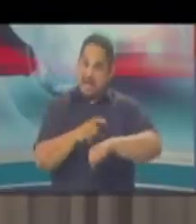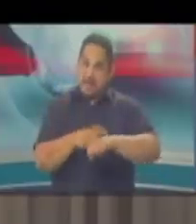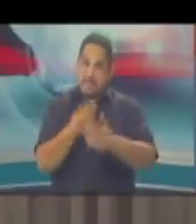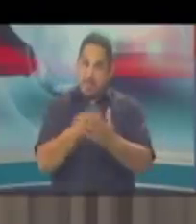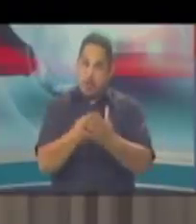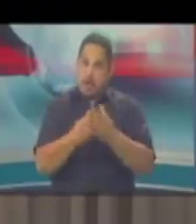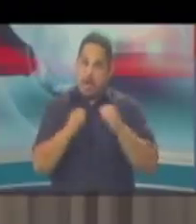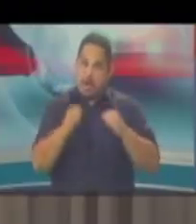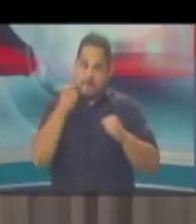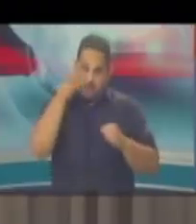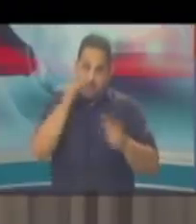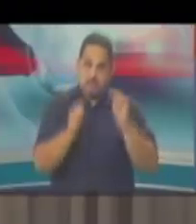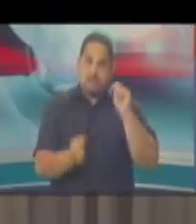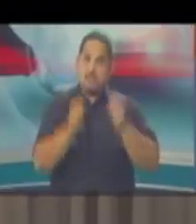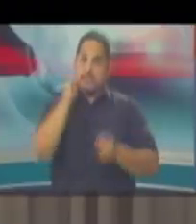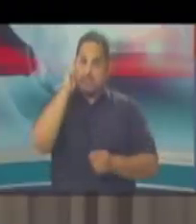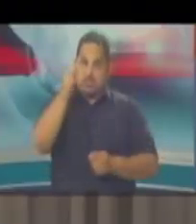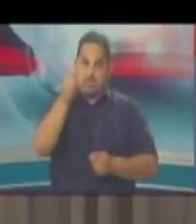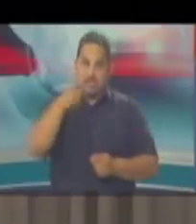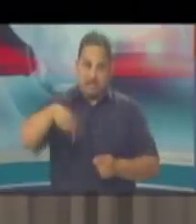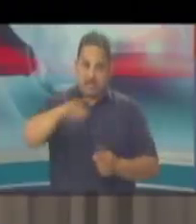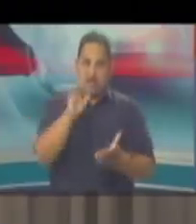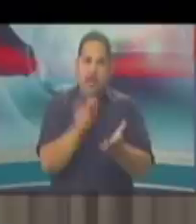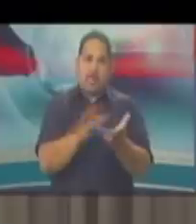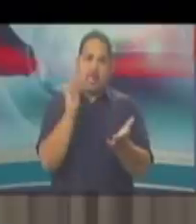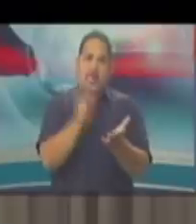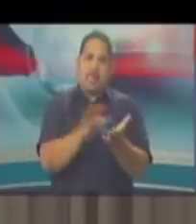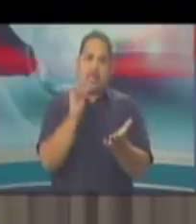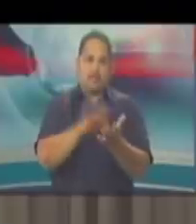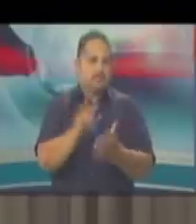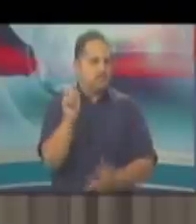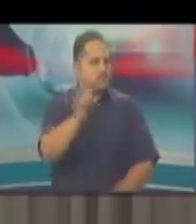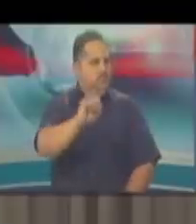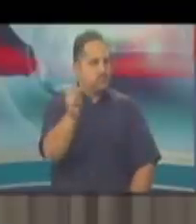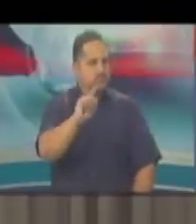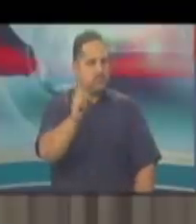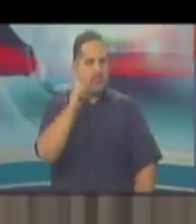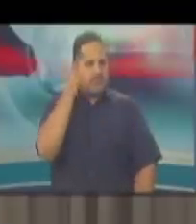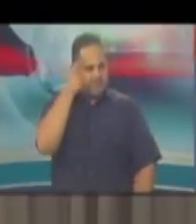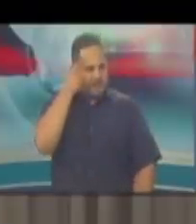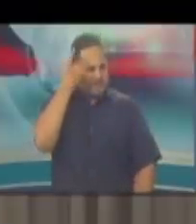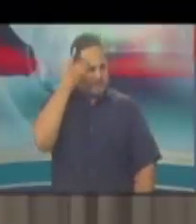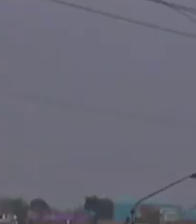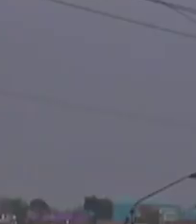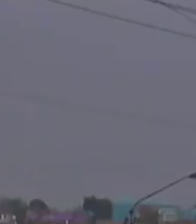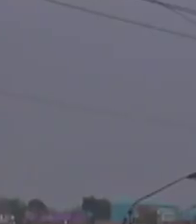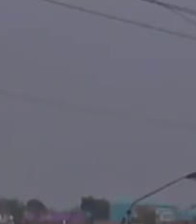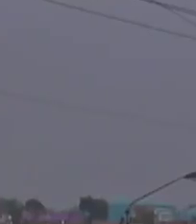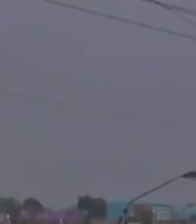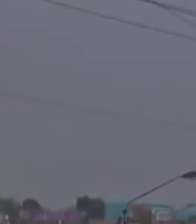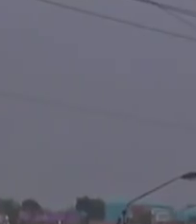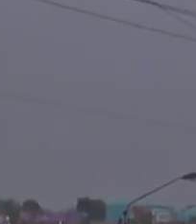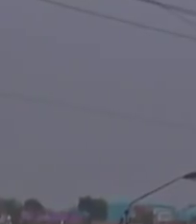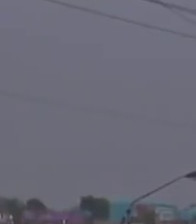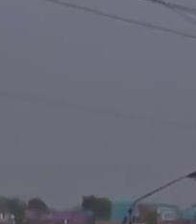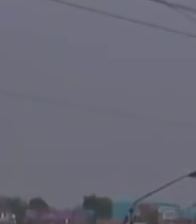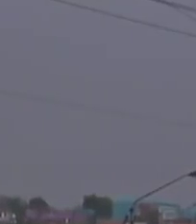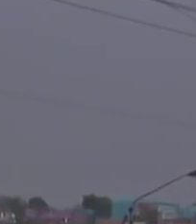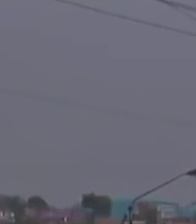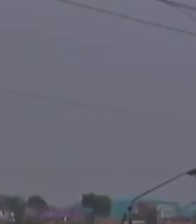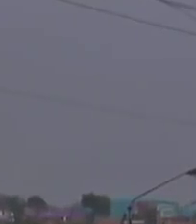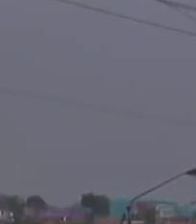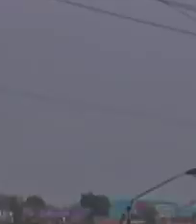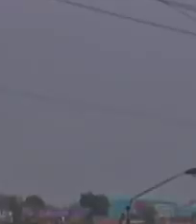Trinidad and Tobago, and we can't have any smart man or smart woman tactics. Minister Robinson-Regis